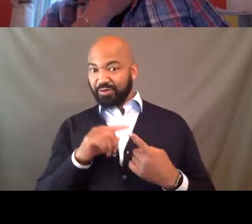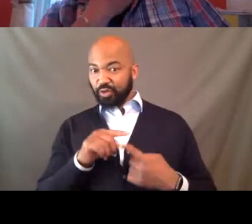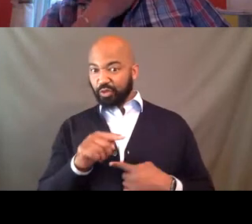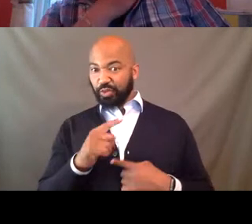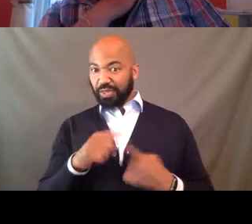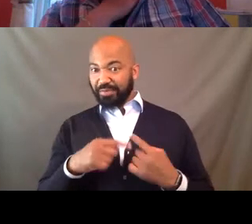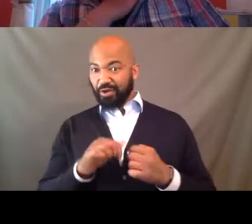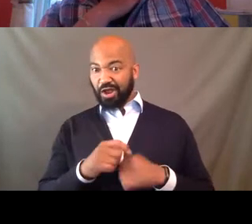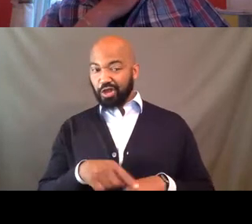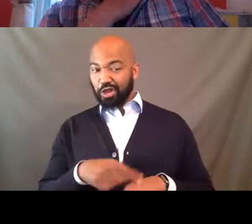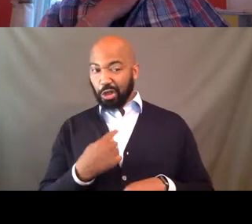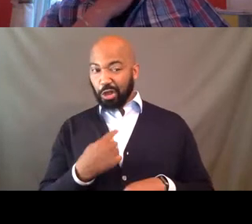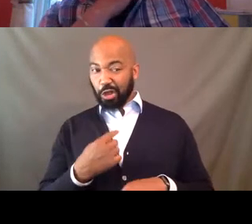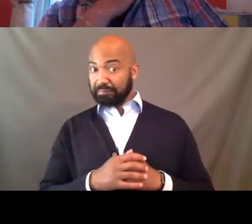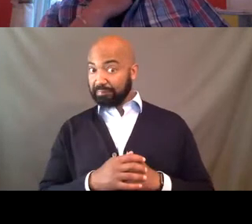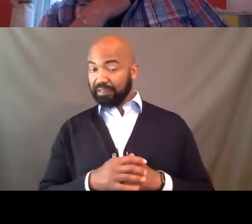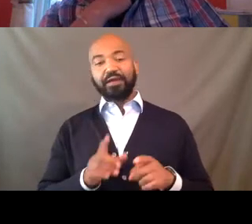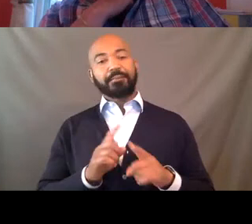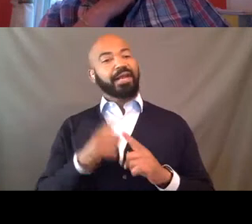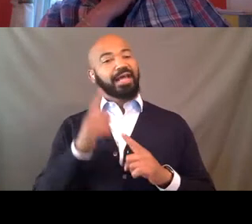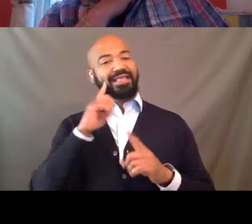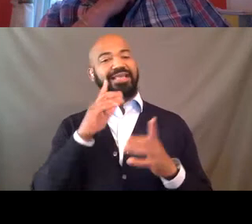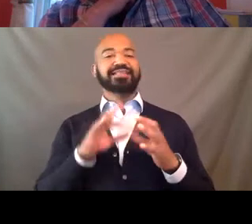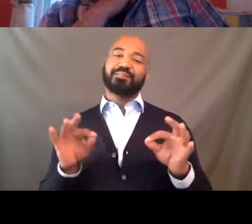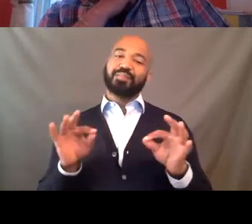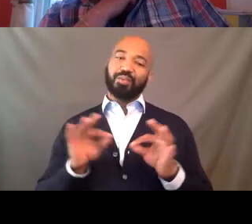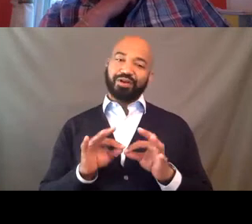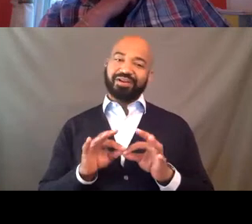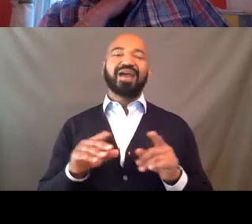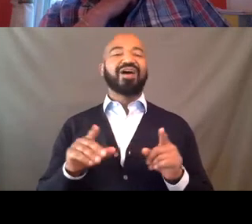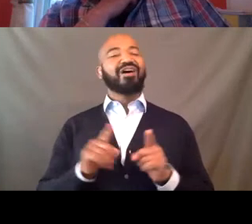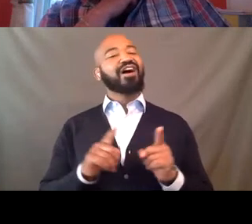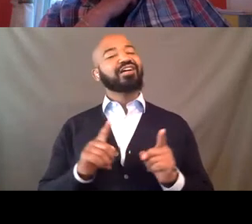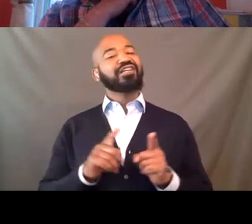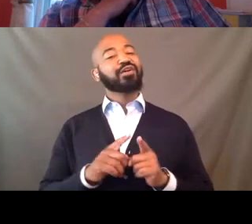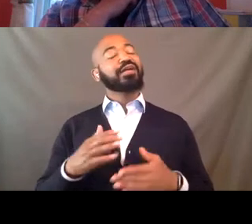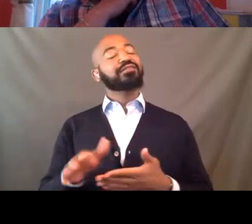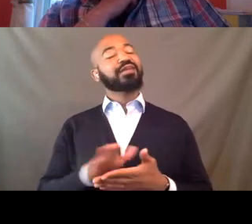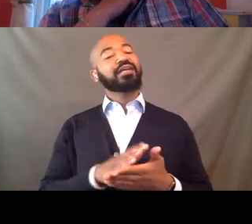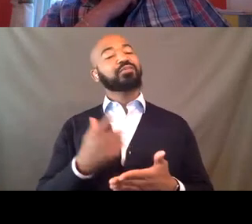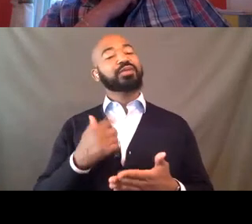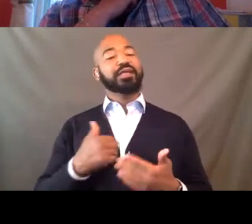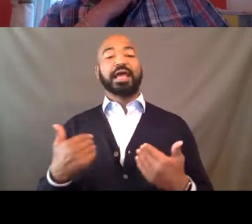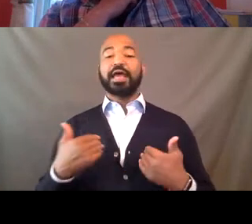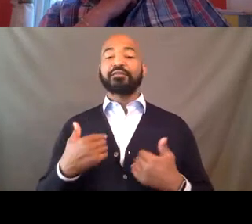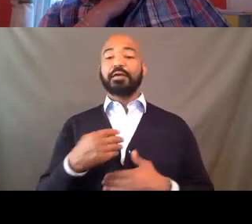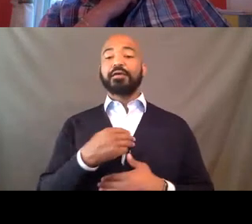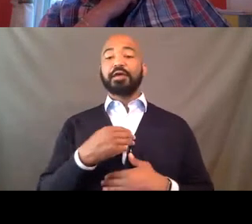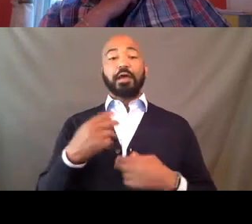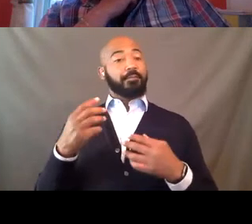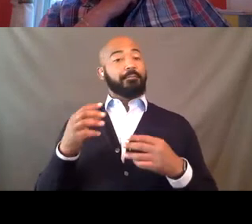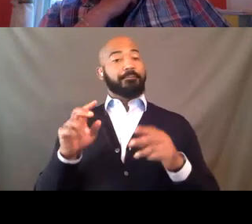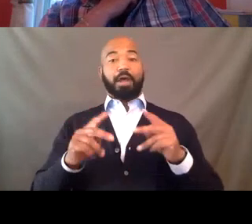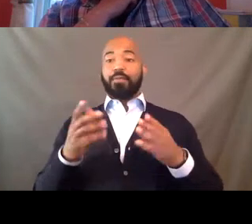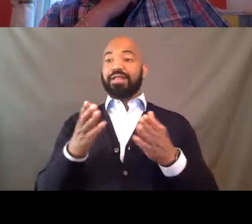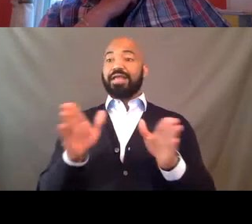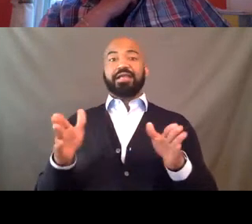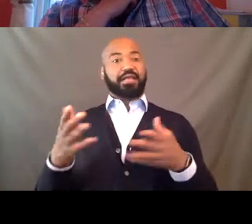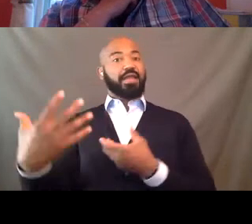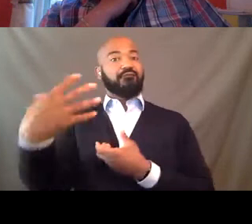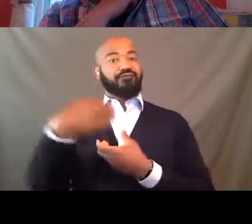important. And I like the fact that we can welcome members of the public to be a part of this